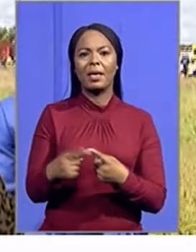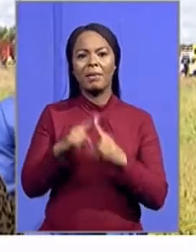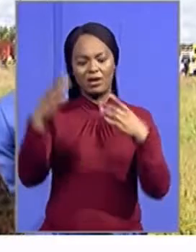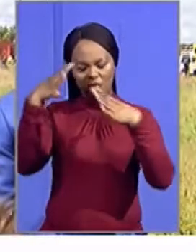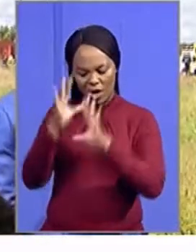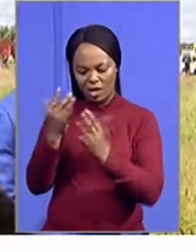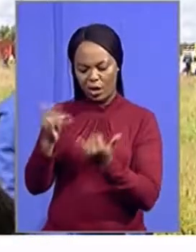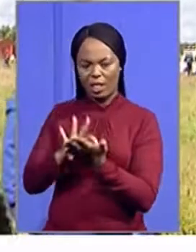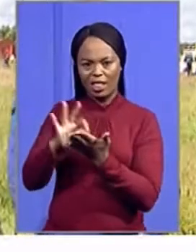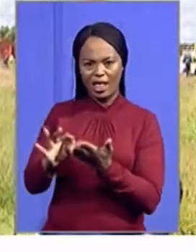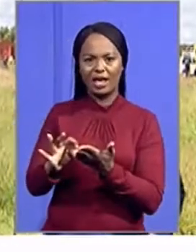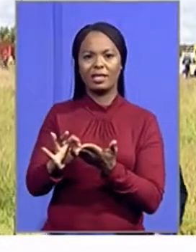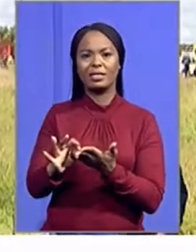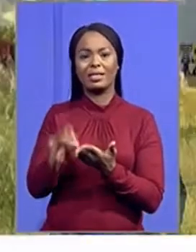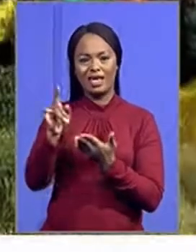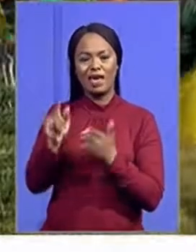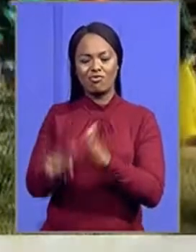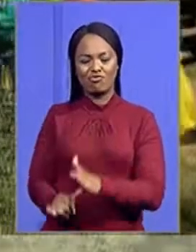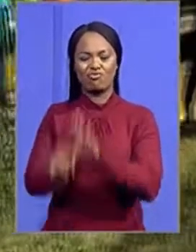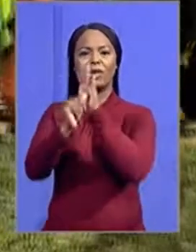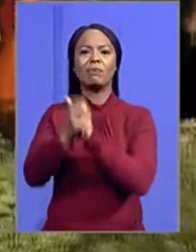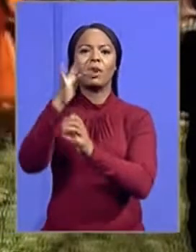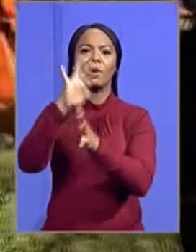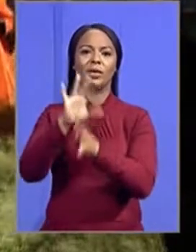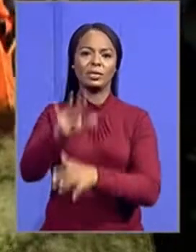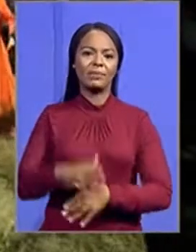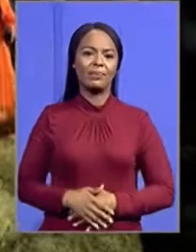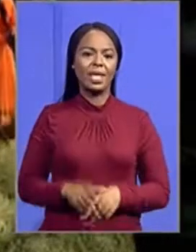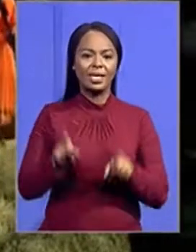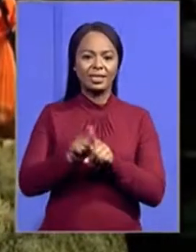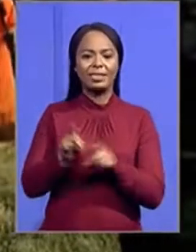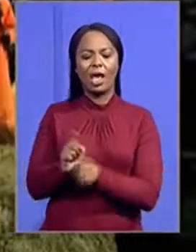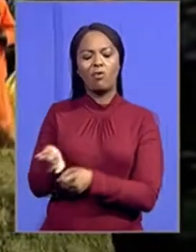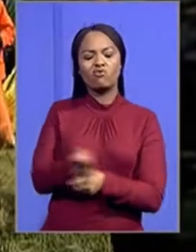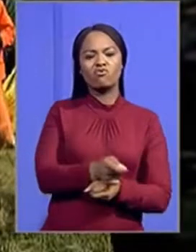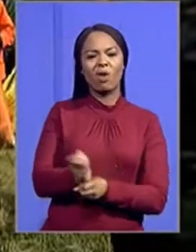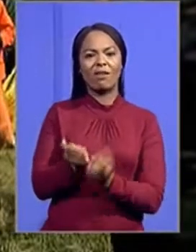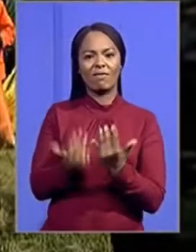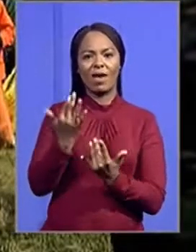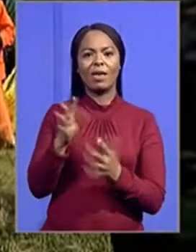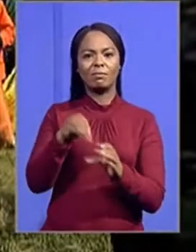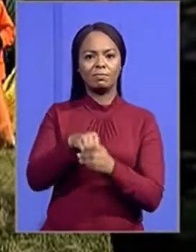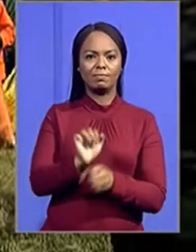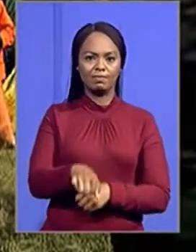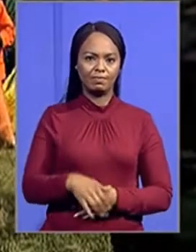a priority is the cleanliness. Batima molelo le bone ba inyalantse le letsholo leno.